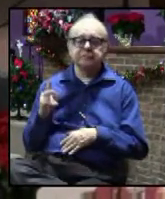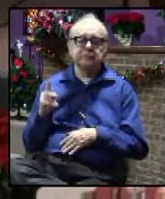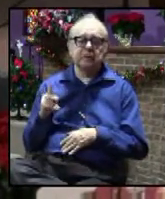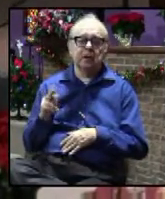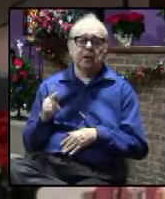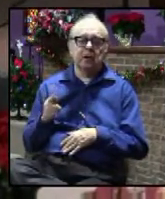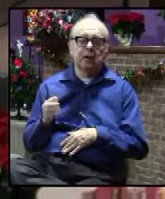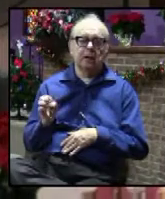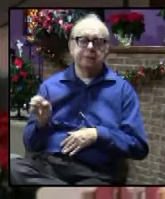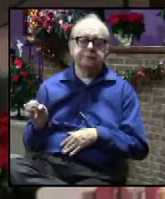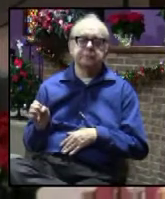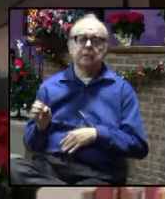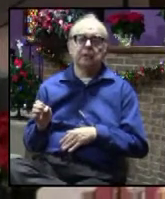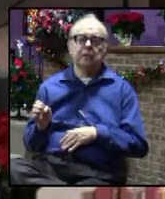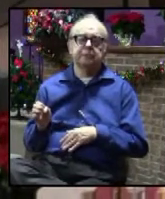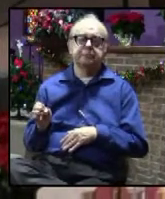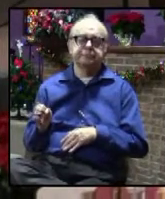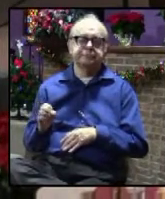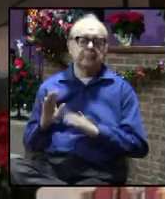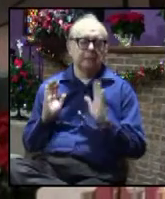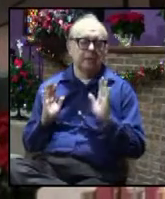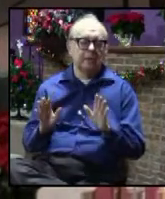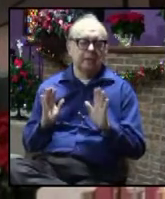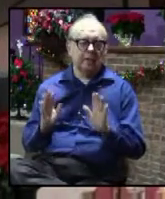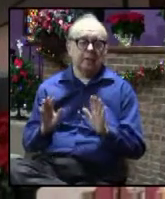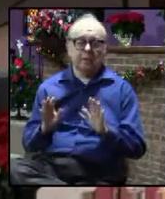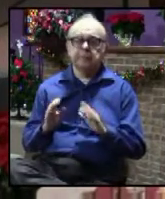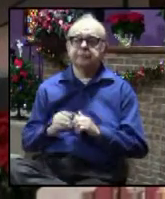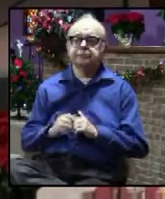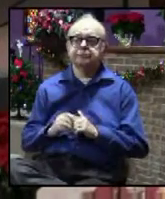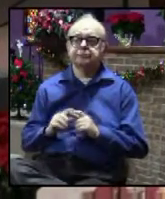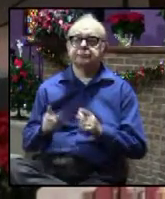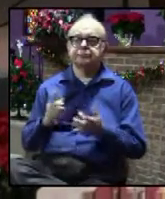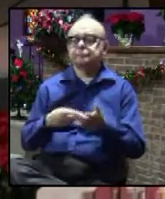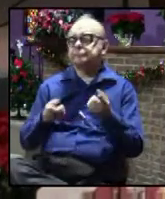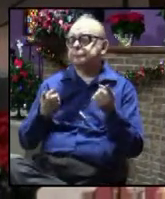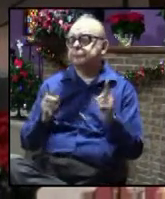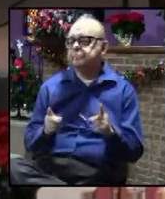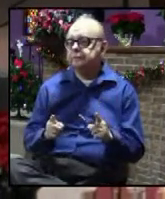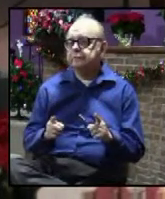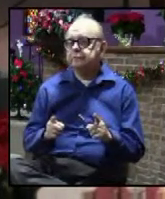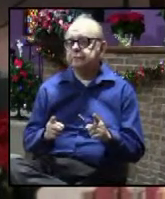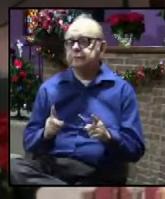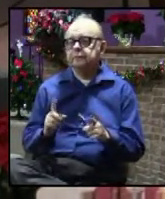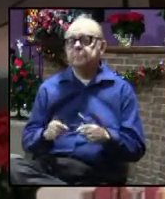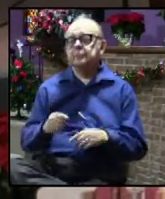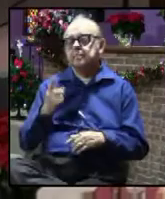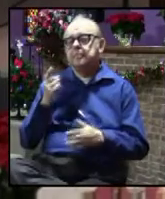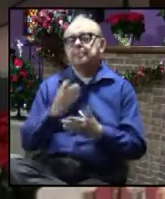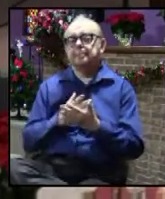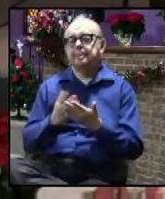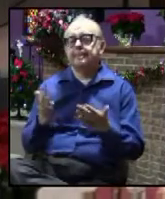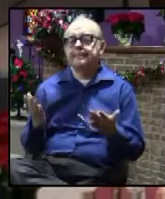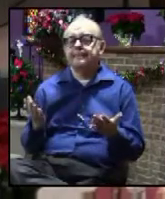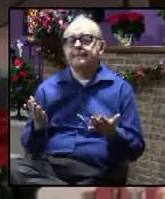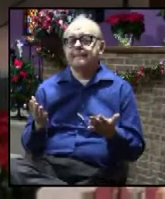mean, it's just amazing. But what happens is we need to understand